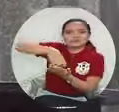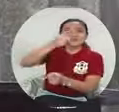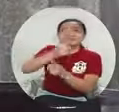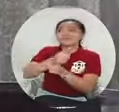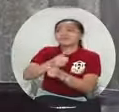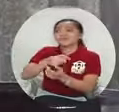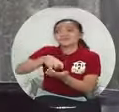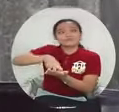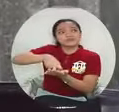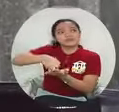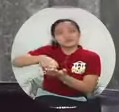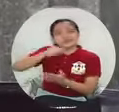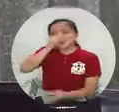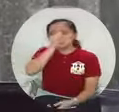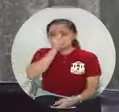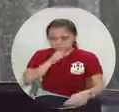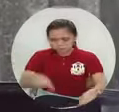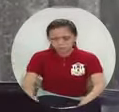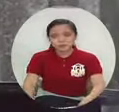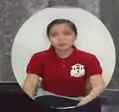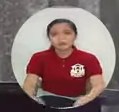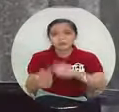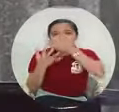attachment, constancy,